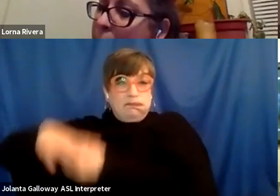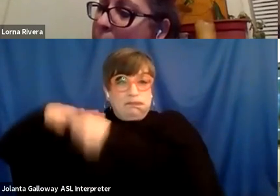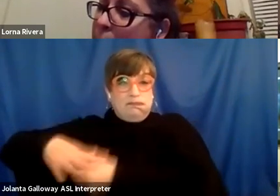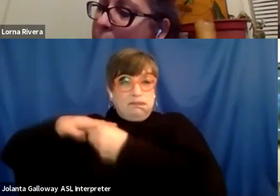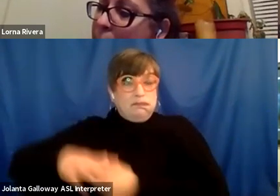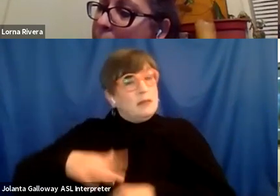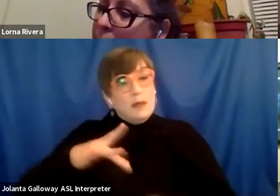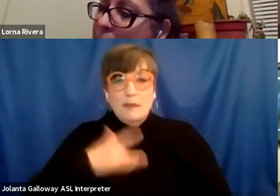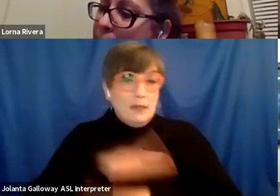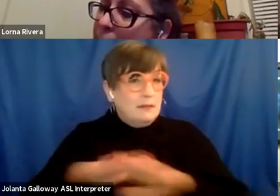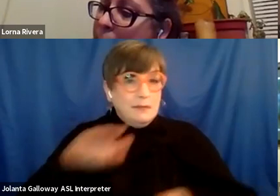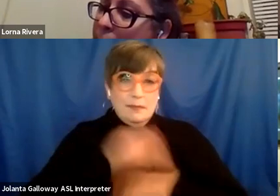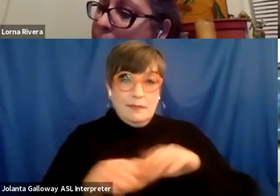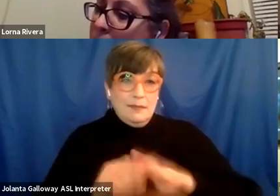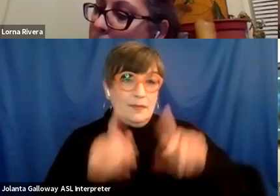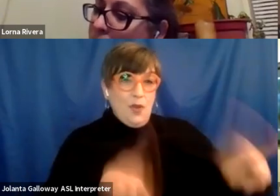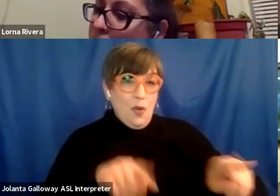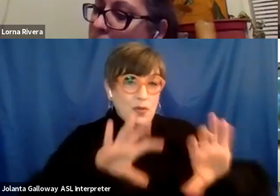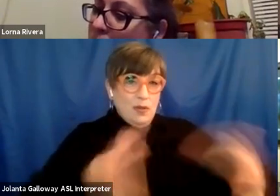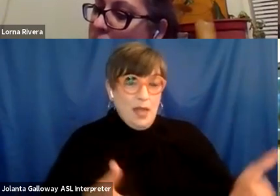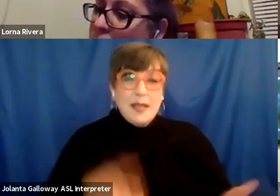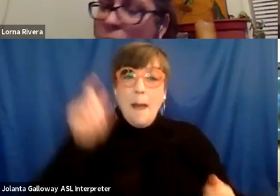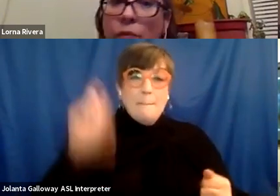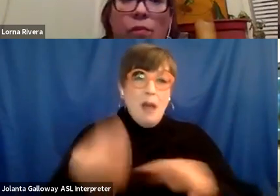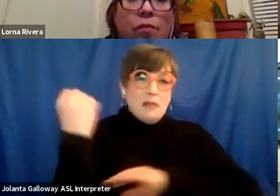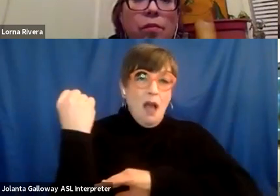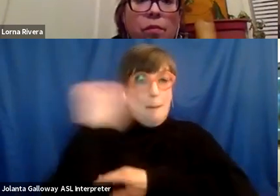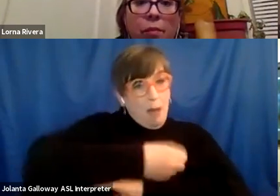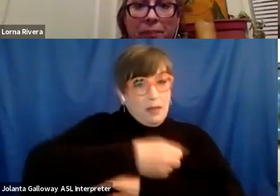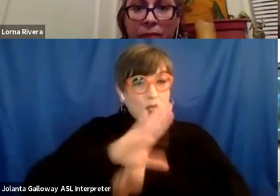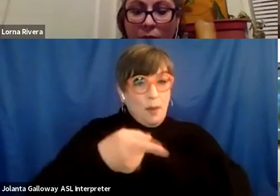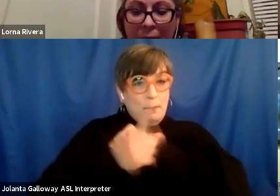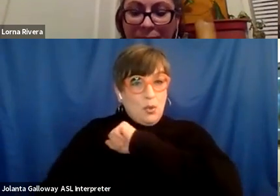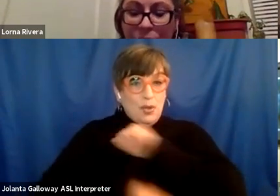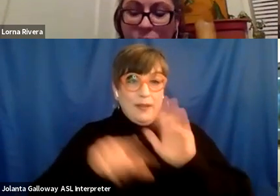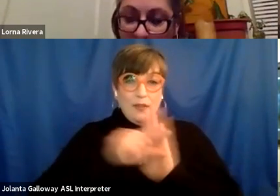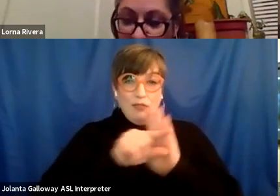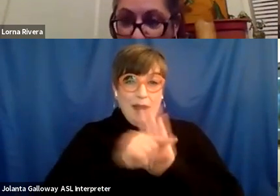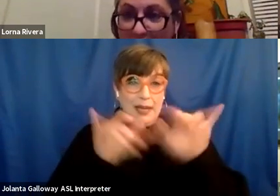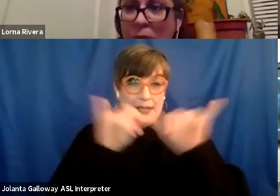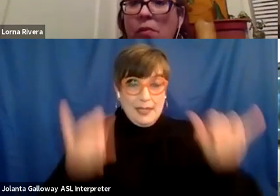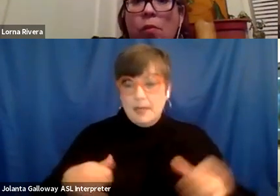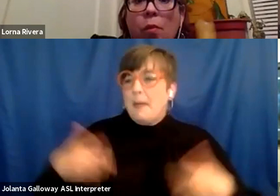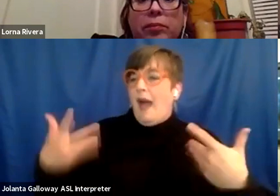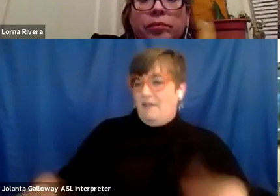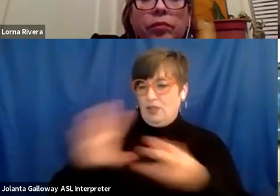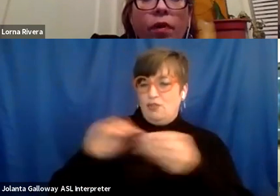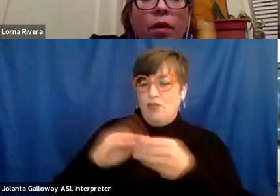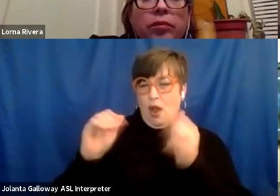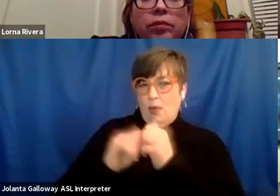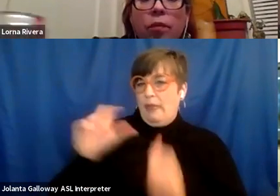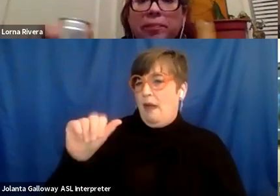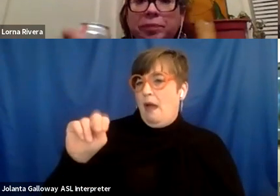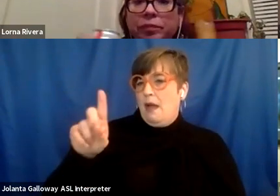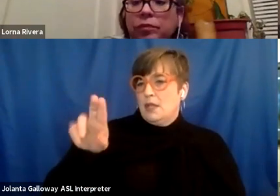class. This means everything from abolishing the punitive grading system, something I spoke with Andrea Zayas about yesterday, to letting our